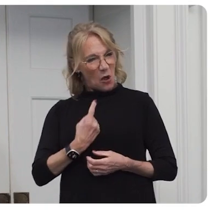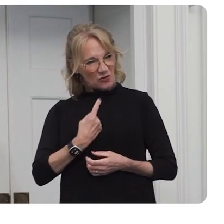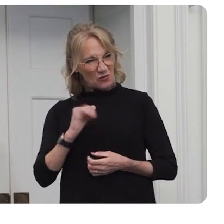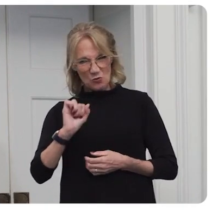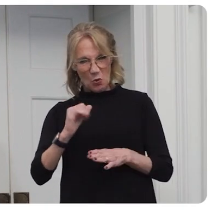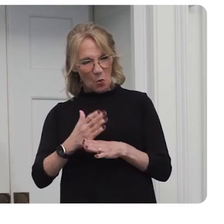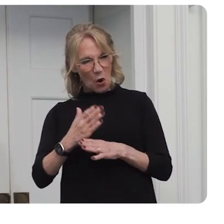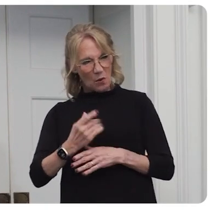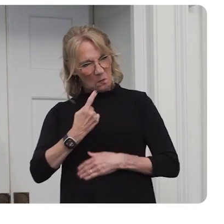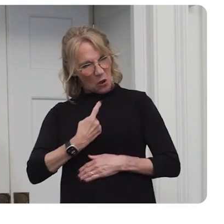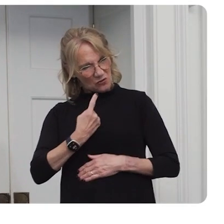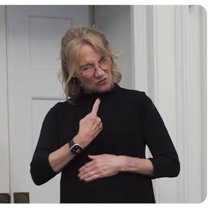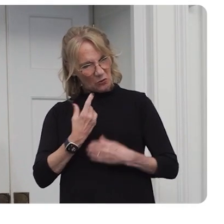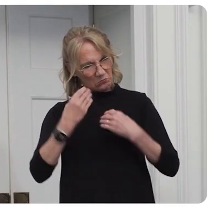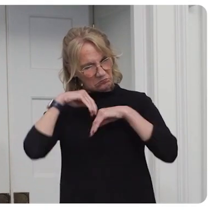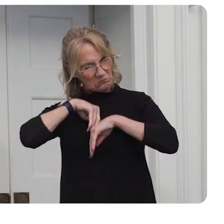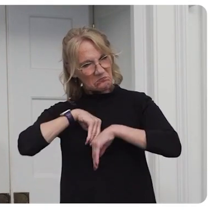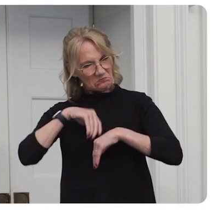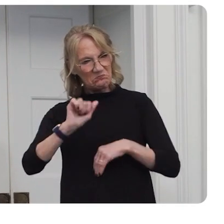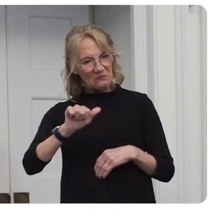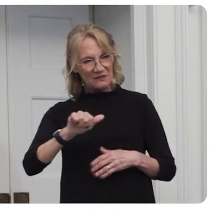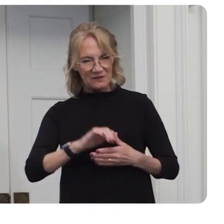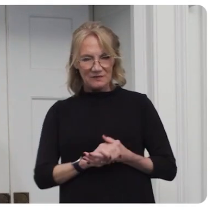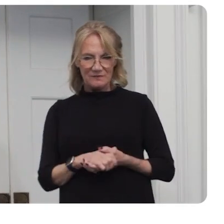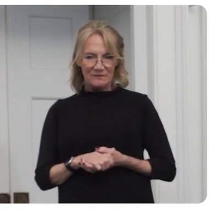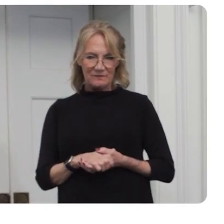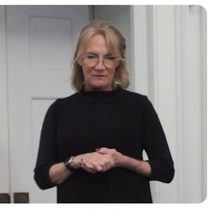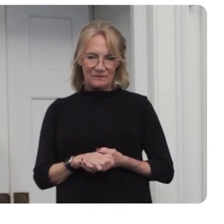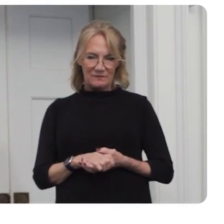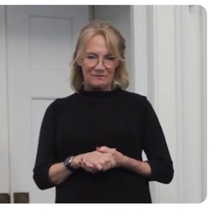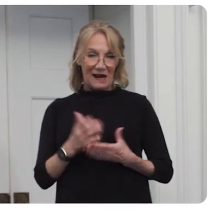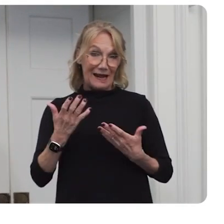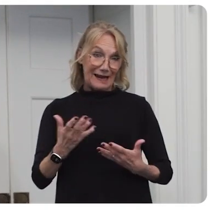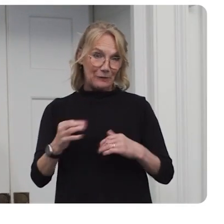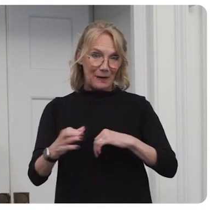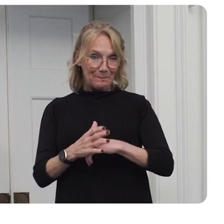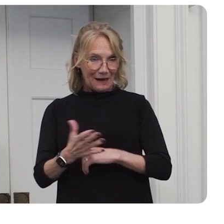Yeah. series. Yes. So because you're getting married.